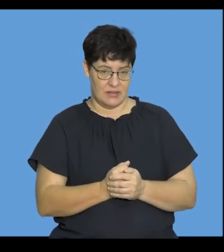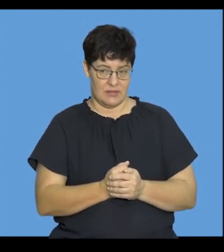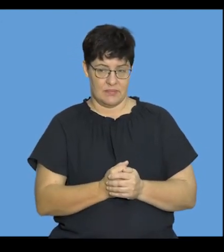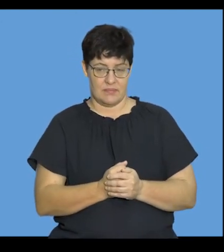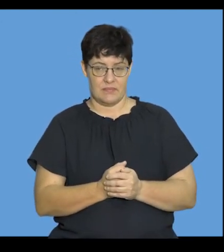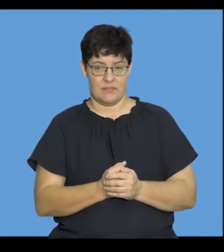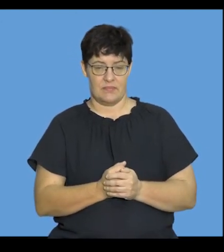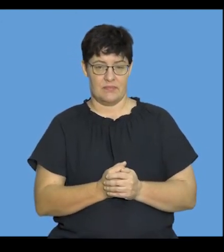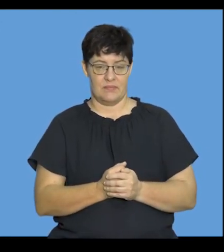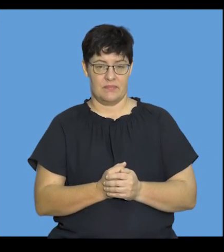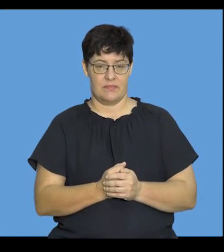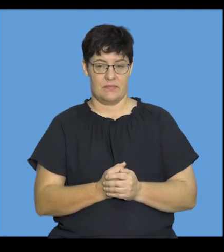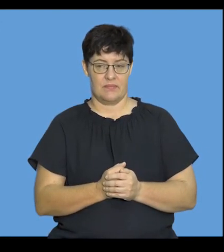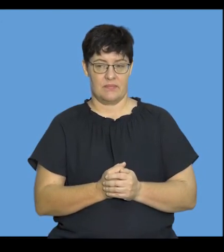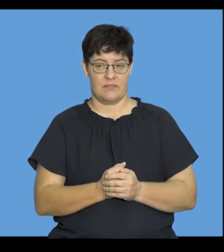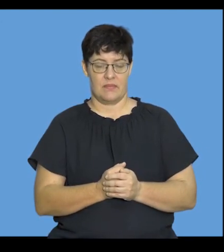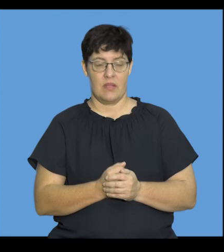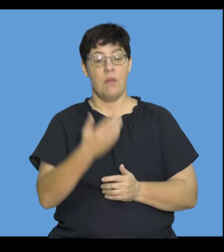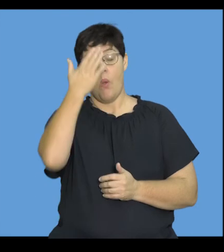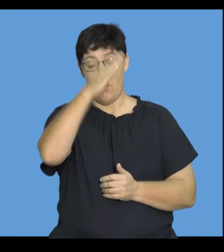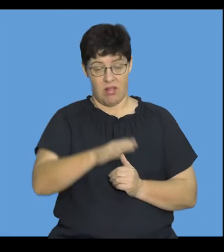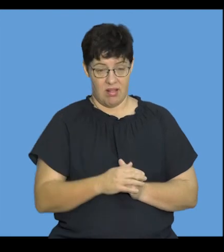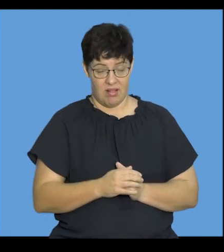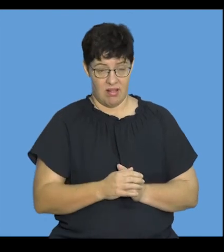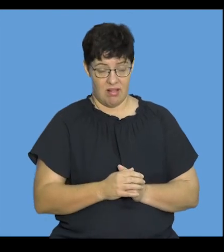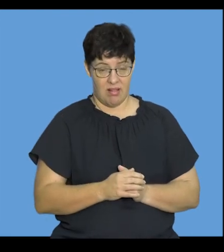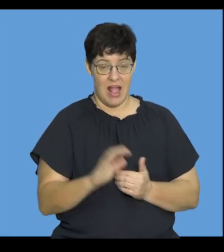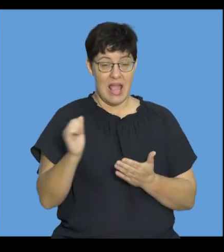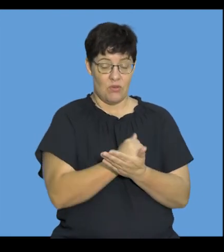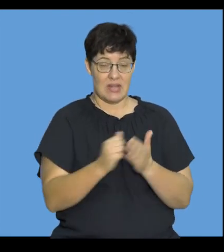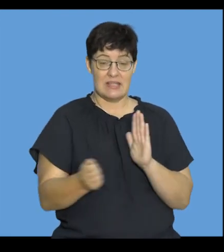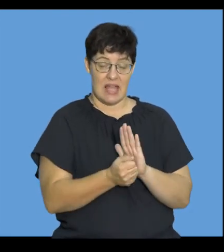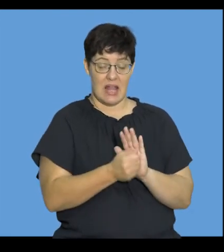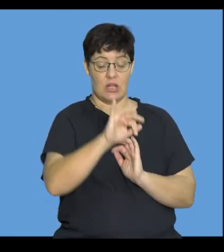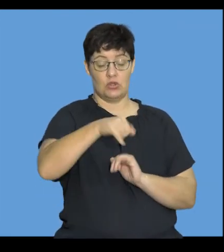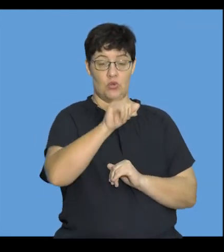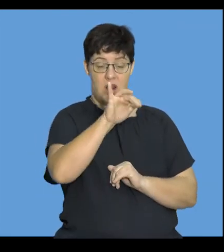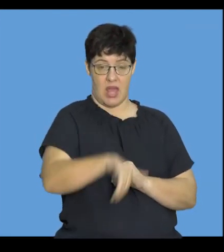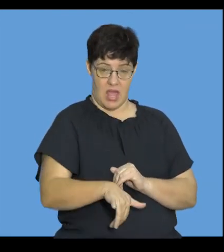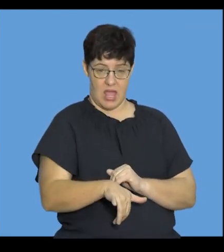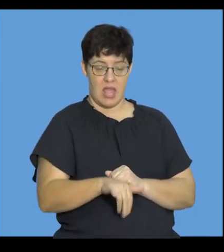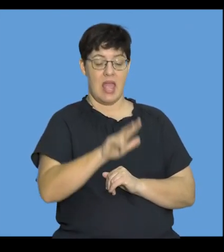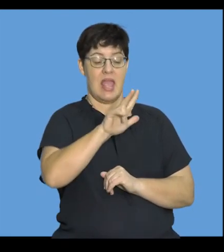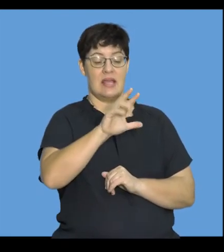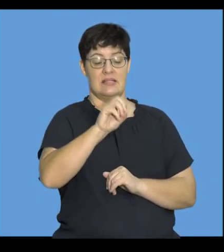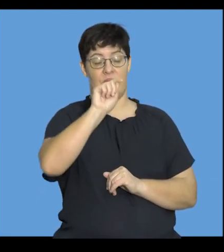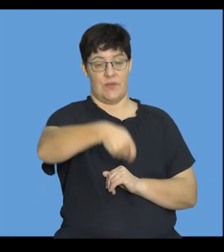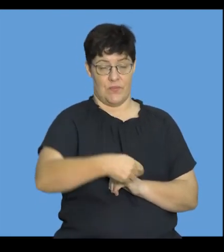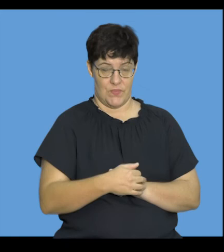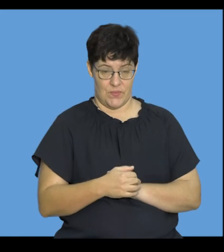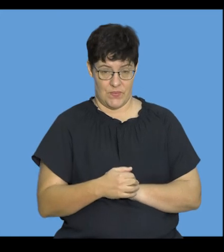example. I know that my actual credit sale for July was 80,000.